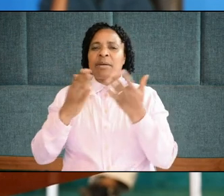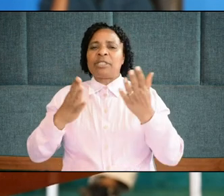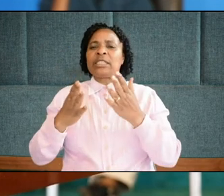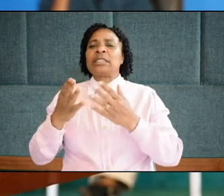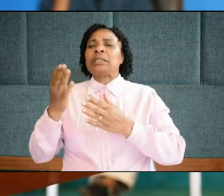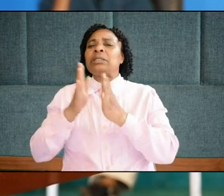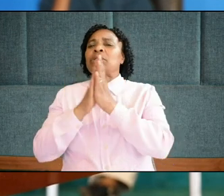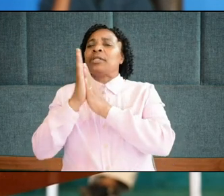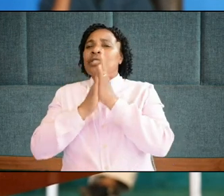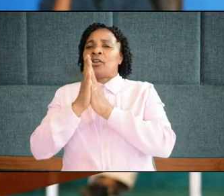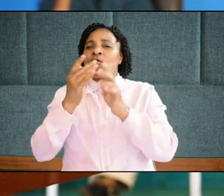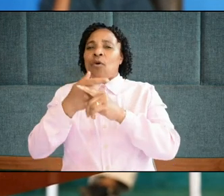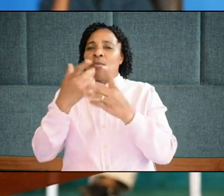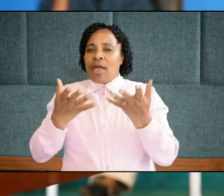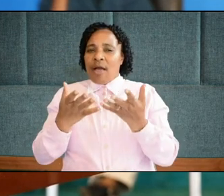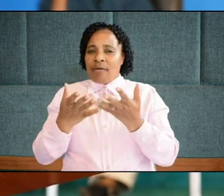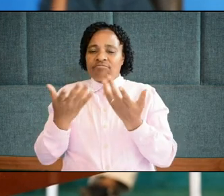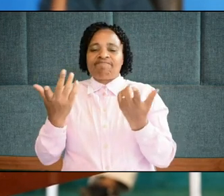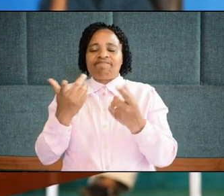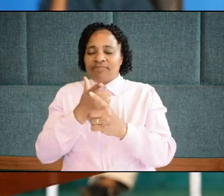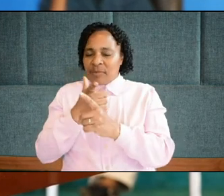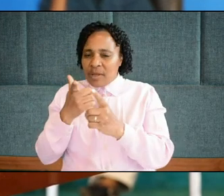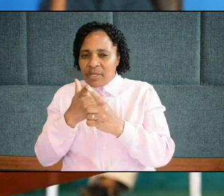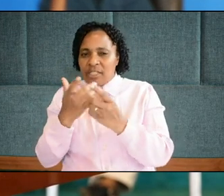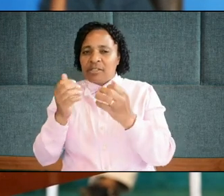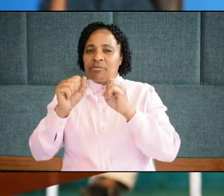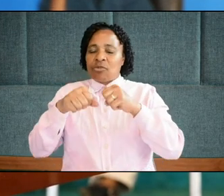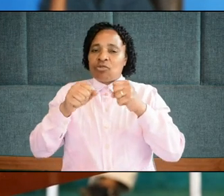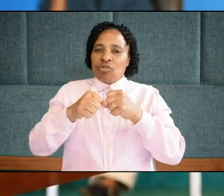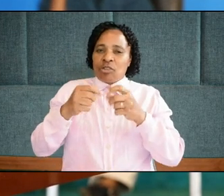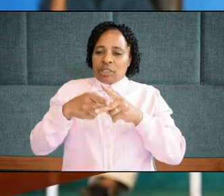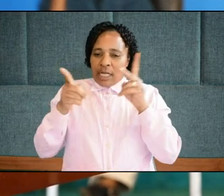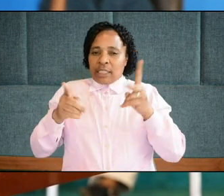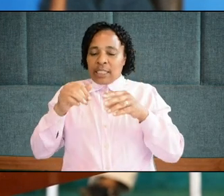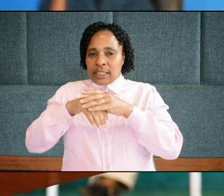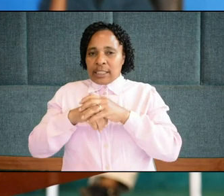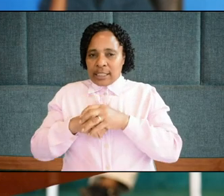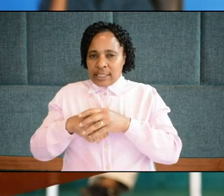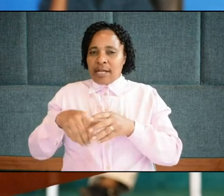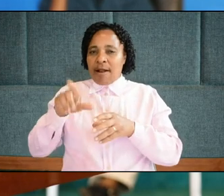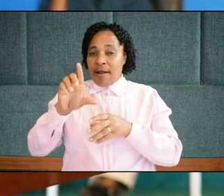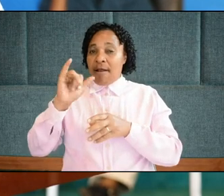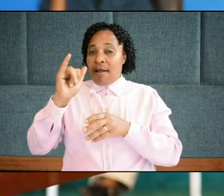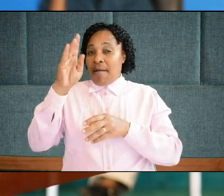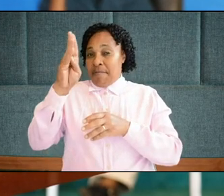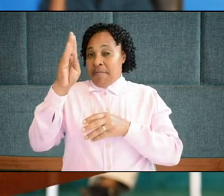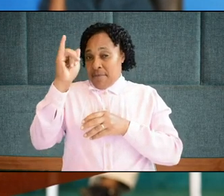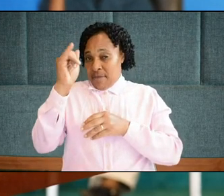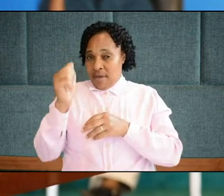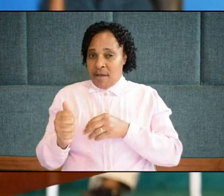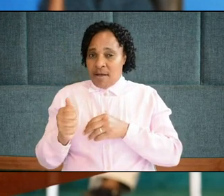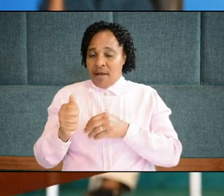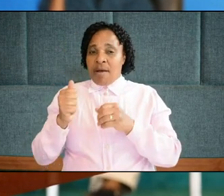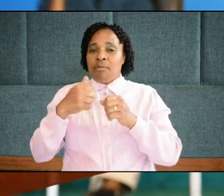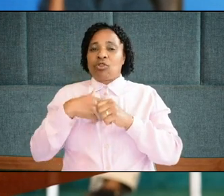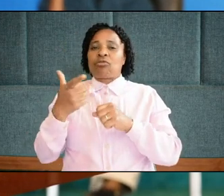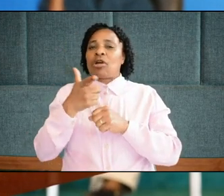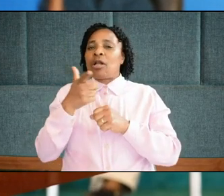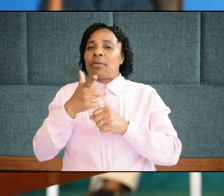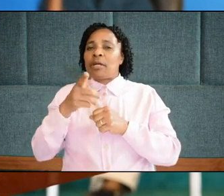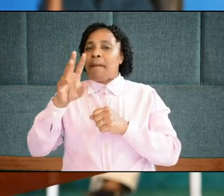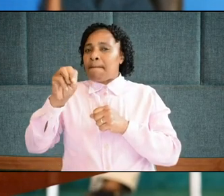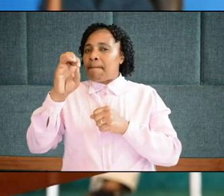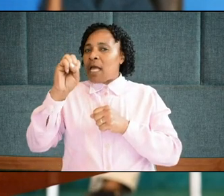Latvia, spy cameras were actually first invented in Latvia. A sub-miniature camera, the Minox,